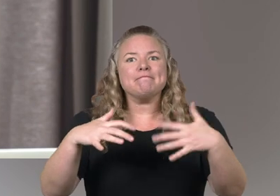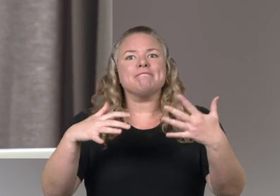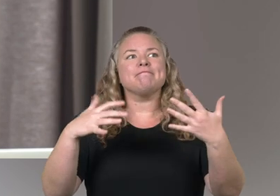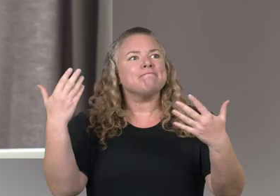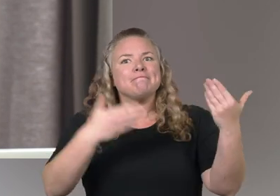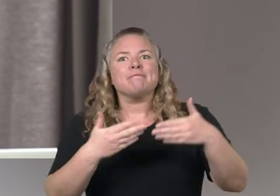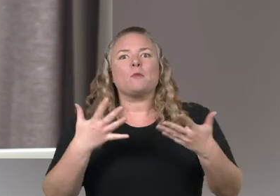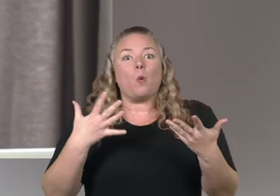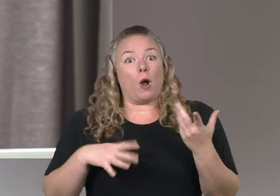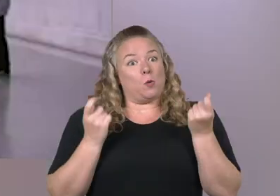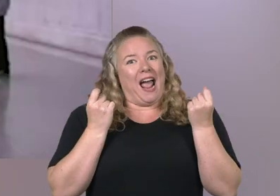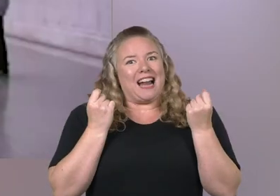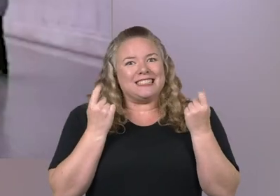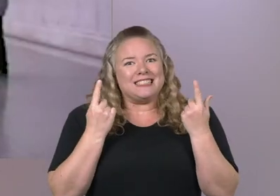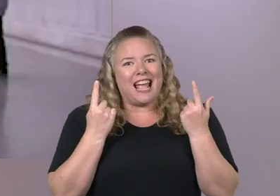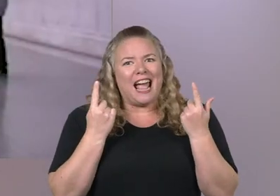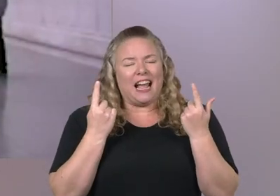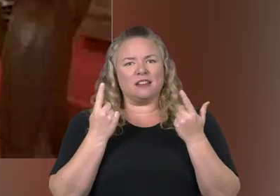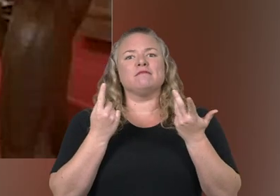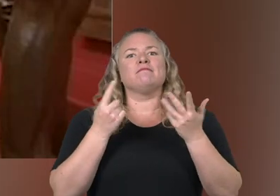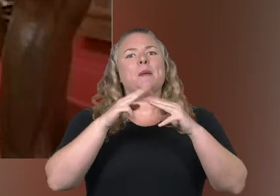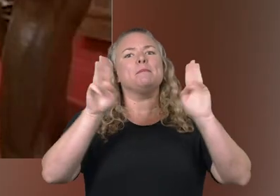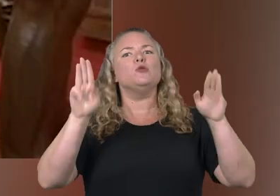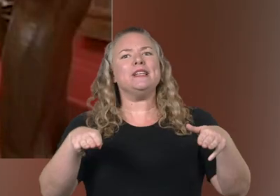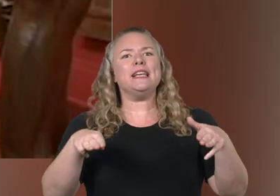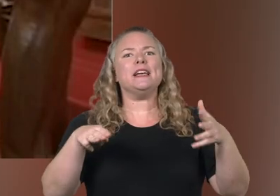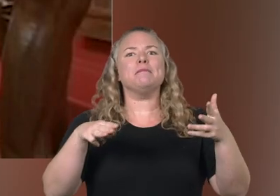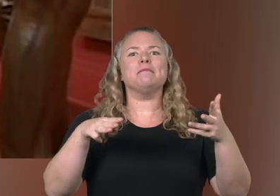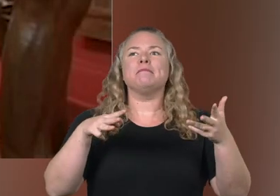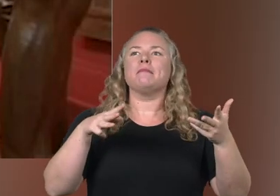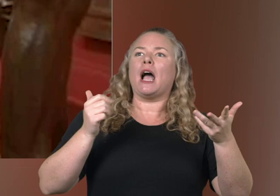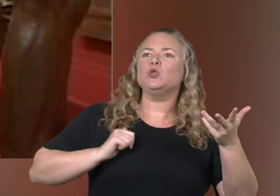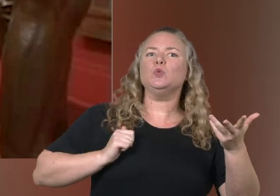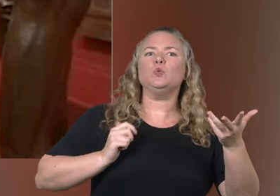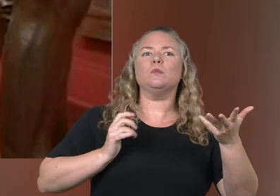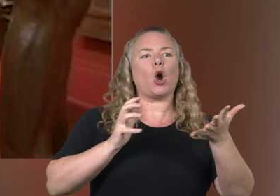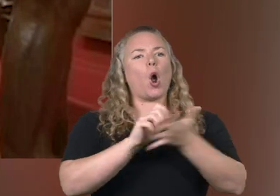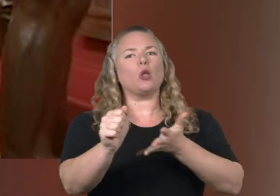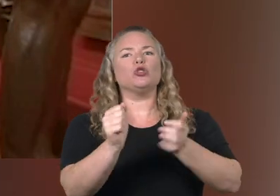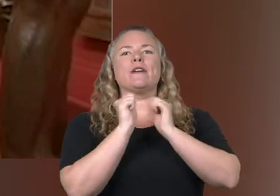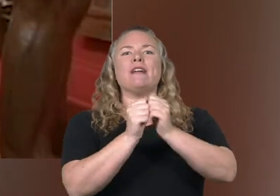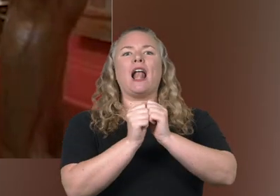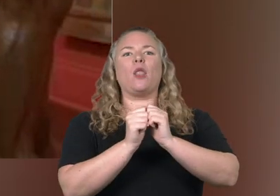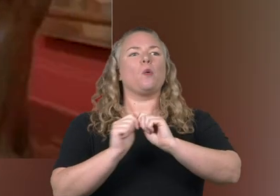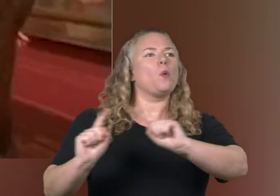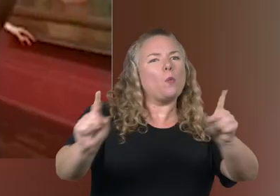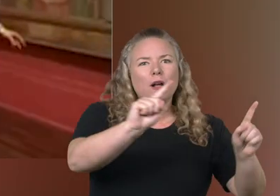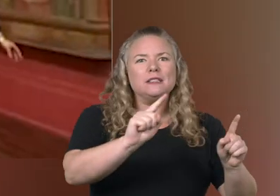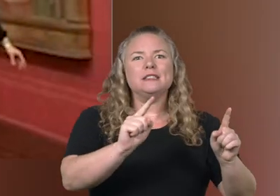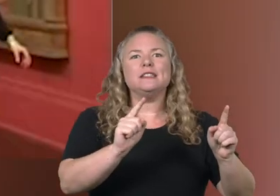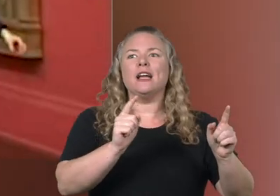wanted to understand how this assumed cultural value of the museum, how its